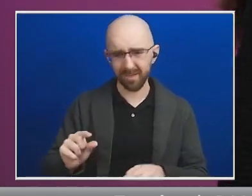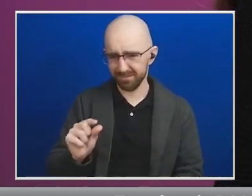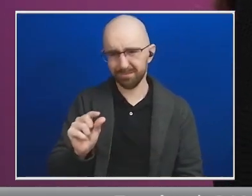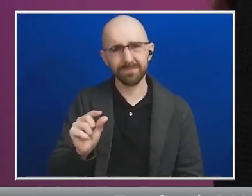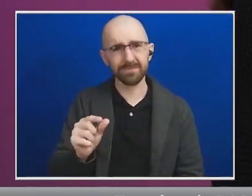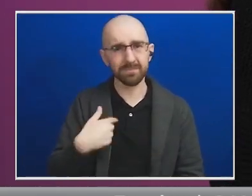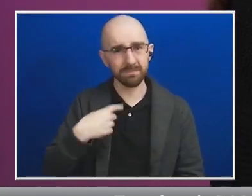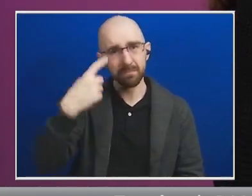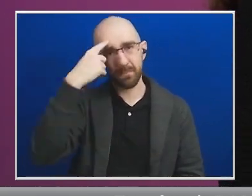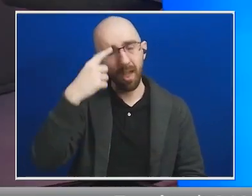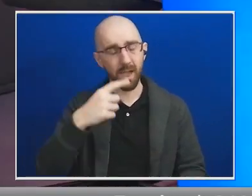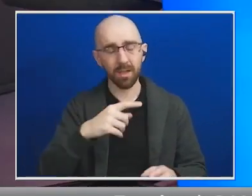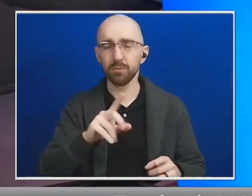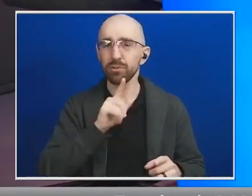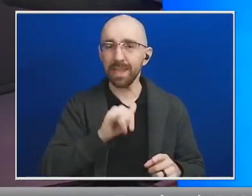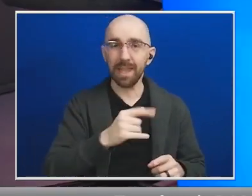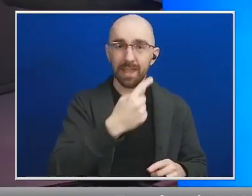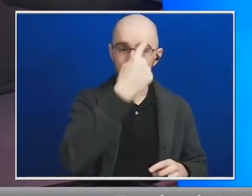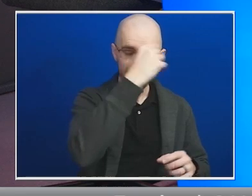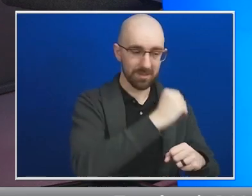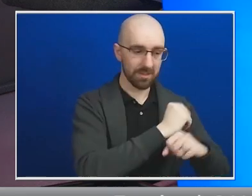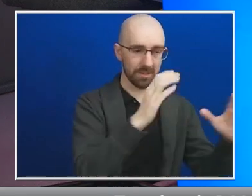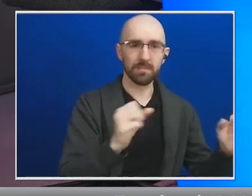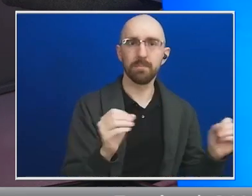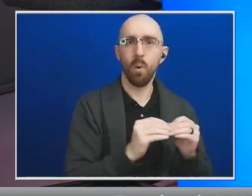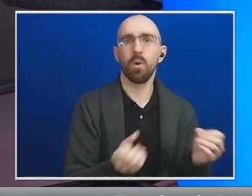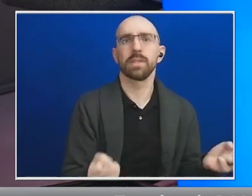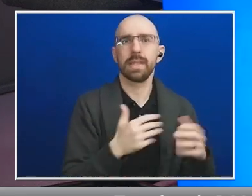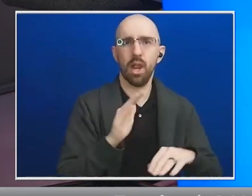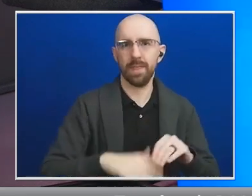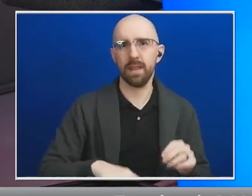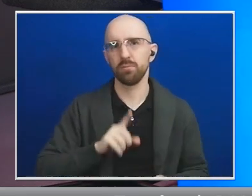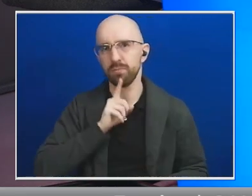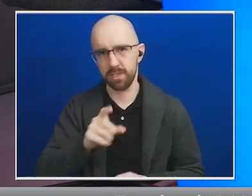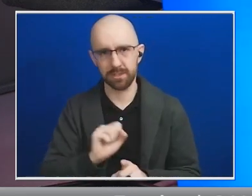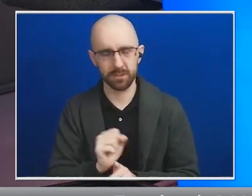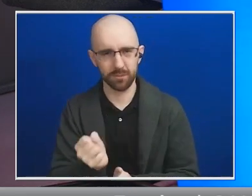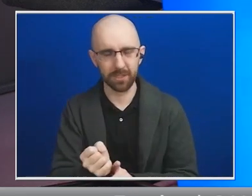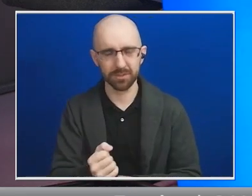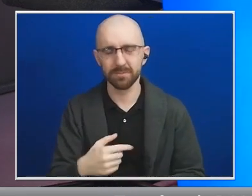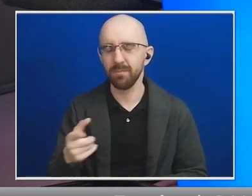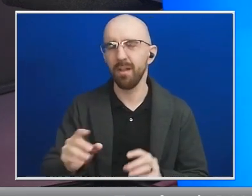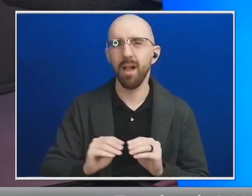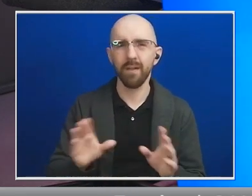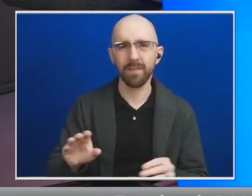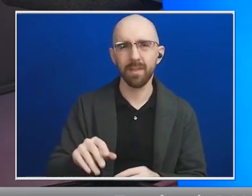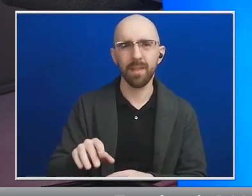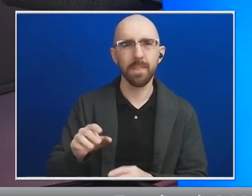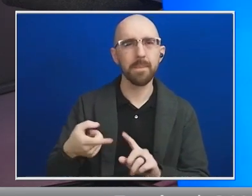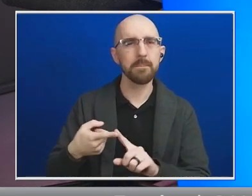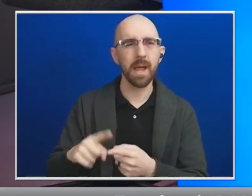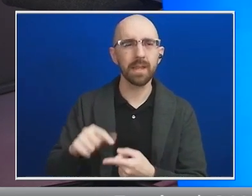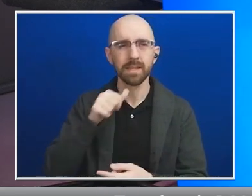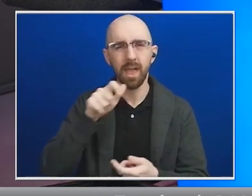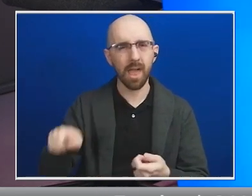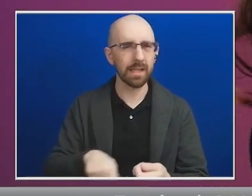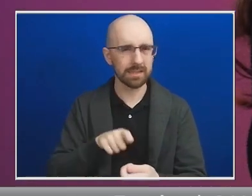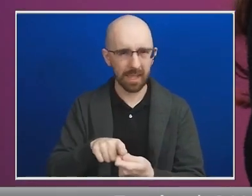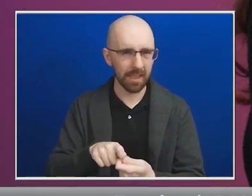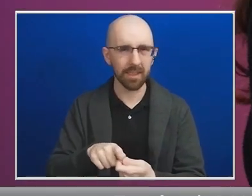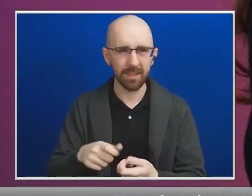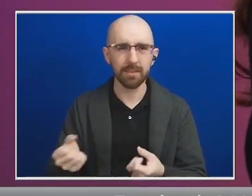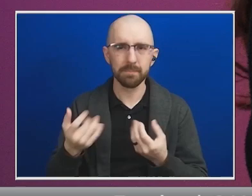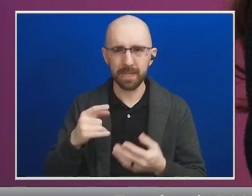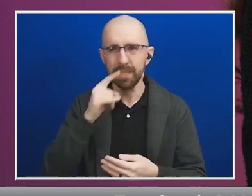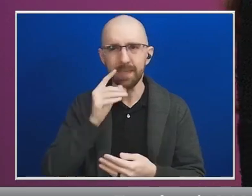than reality, 90% of the time. And I think that's, obviously the buddy is not exactly, and a lot of kids go through a lot more